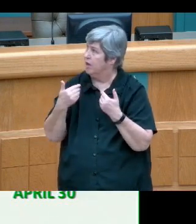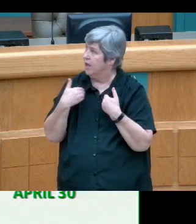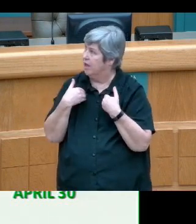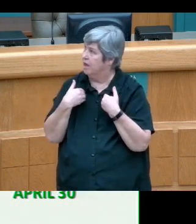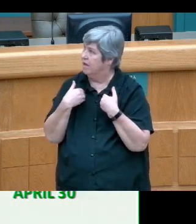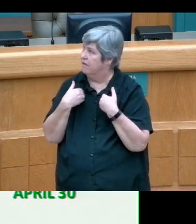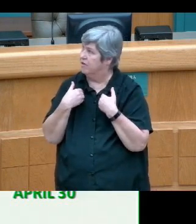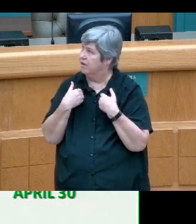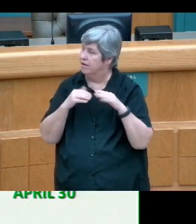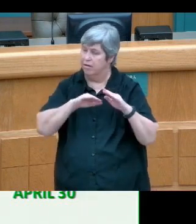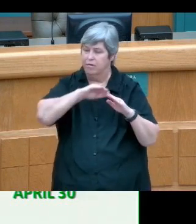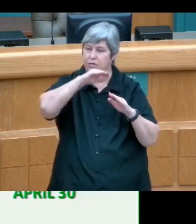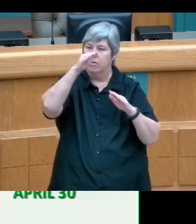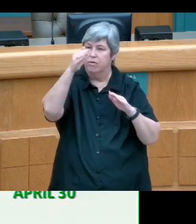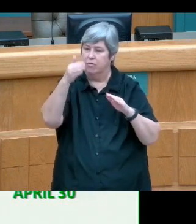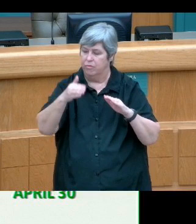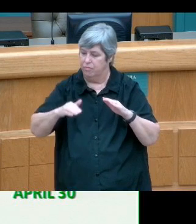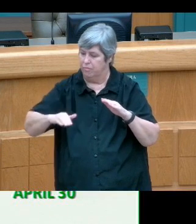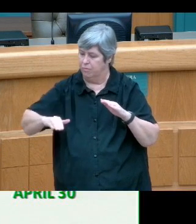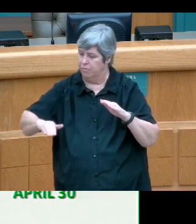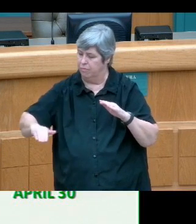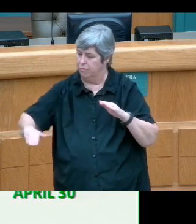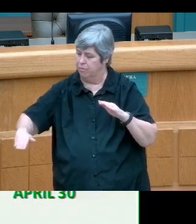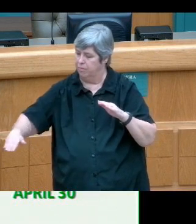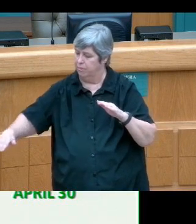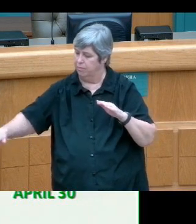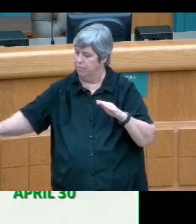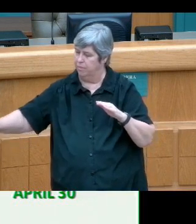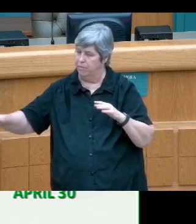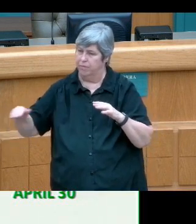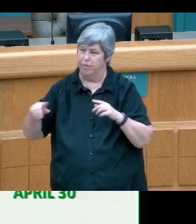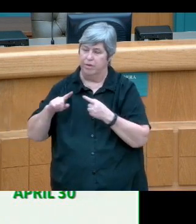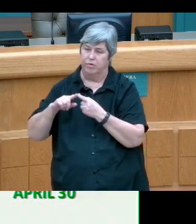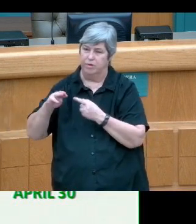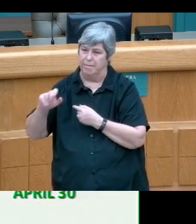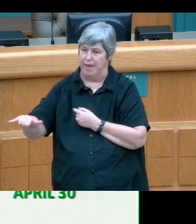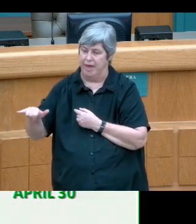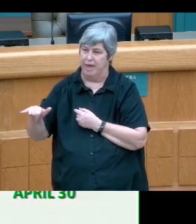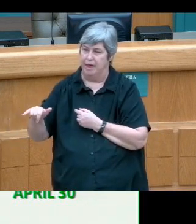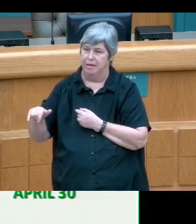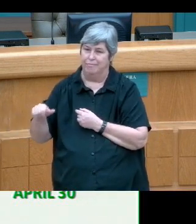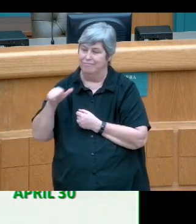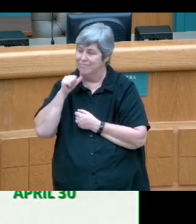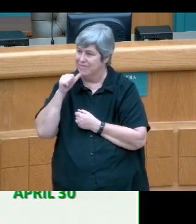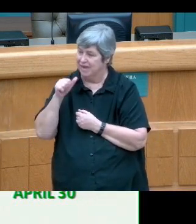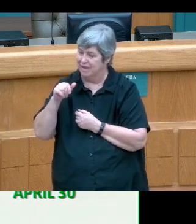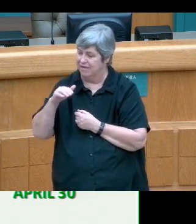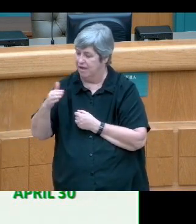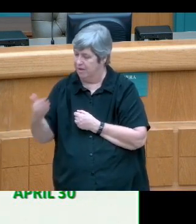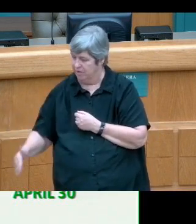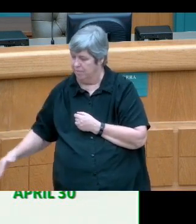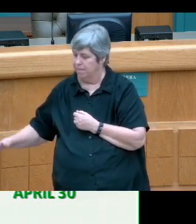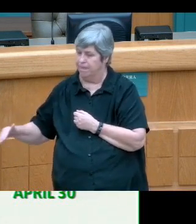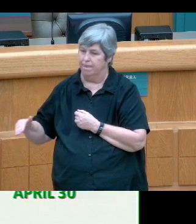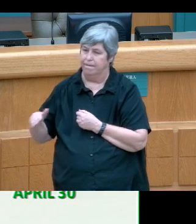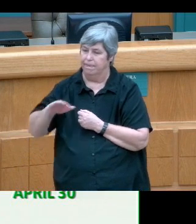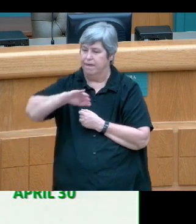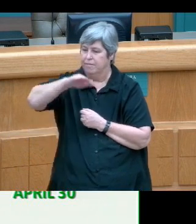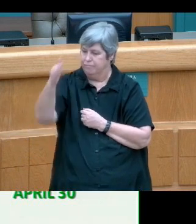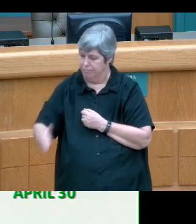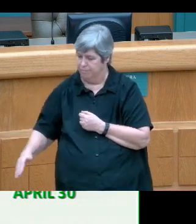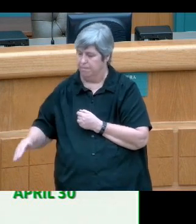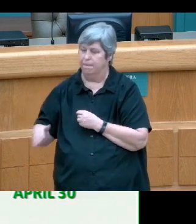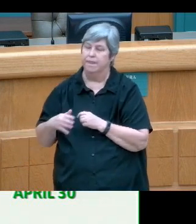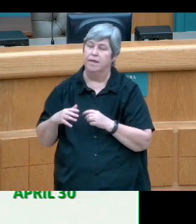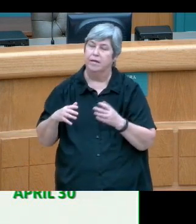the behavior of the long tail out here going into May, where it's not trailing off as steeply as it ramped